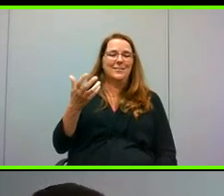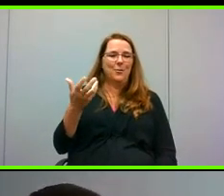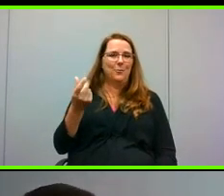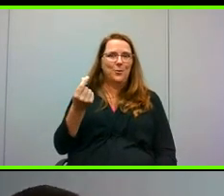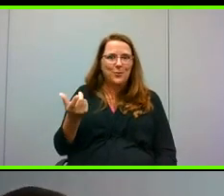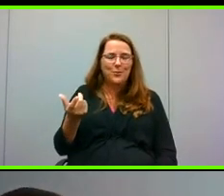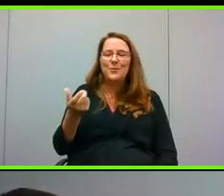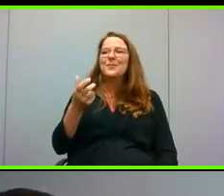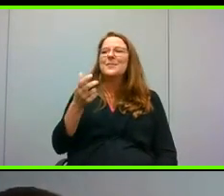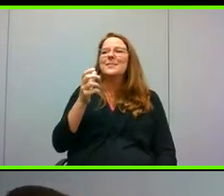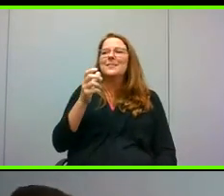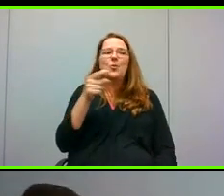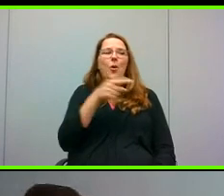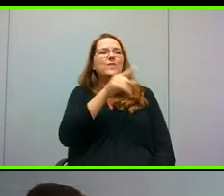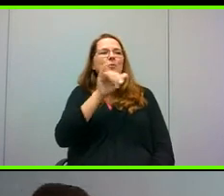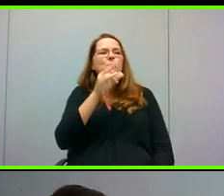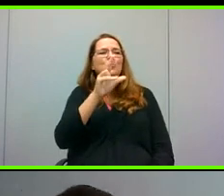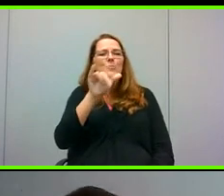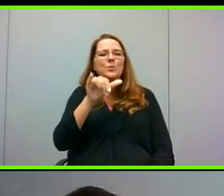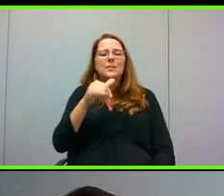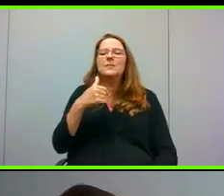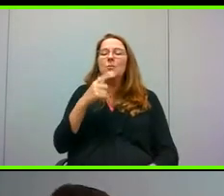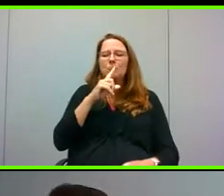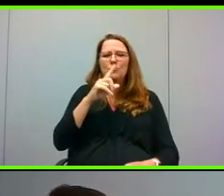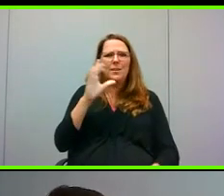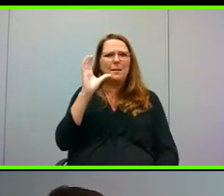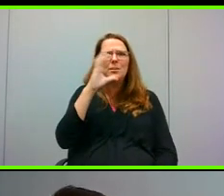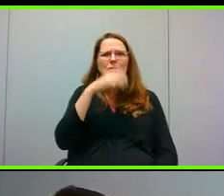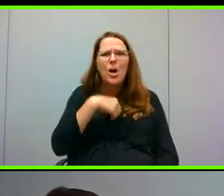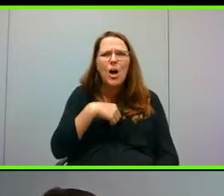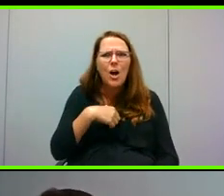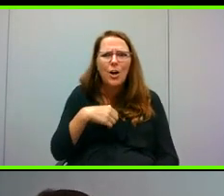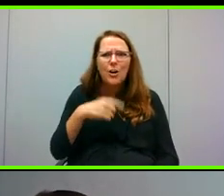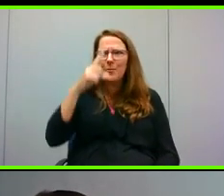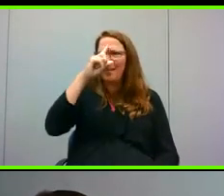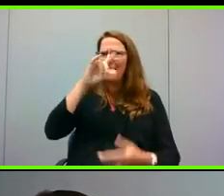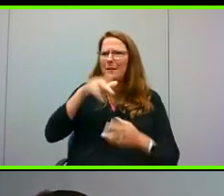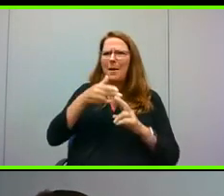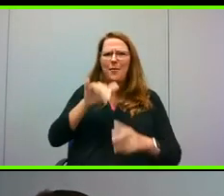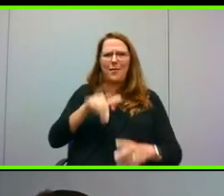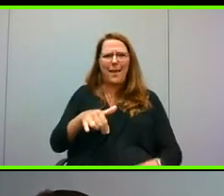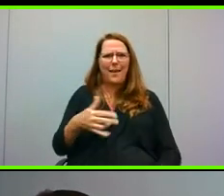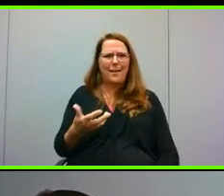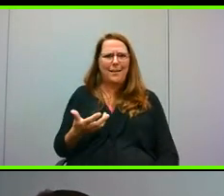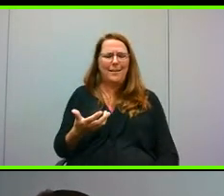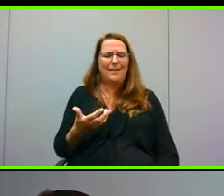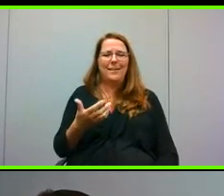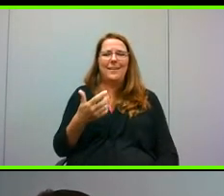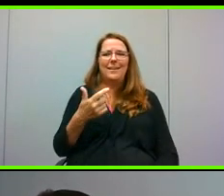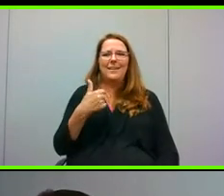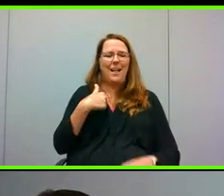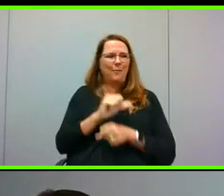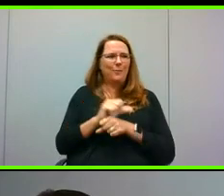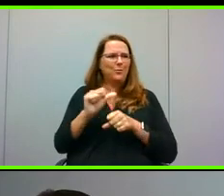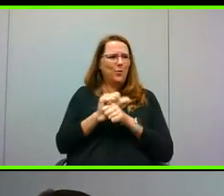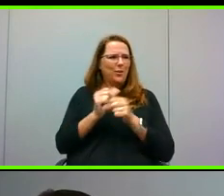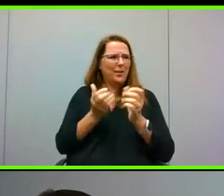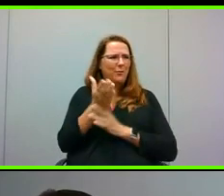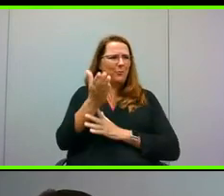So, I mean, it's really bizarre to think that when I was working through that. And